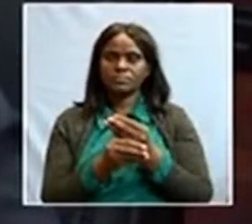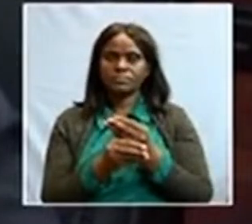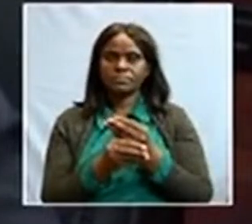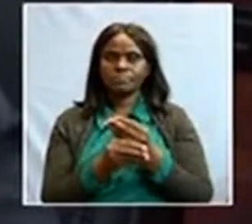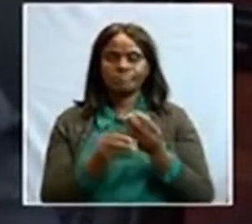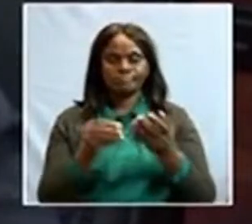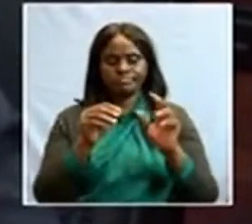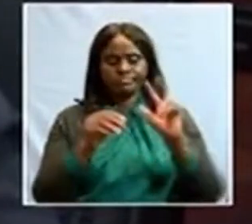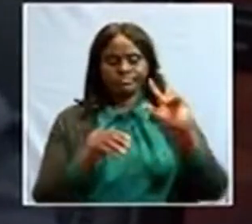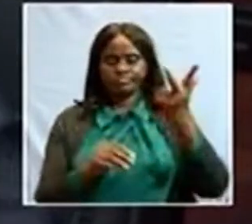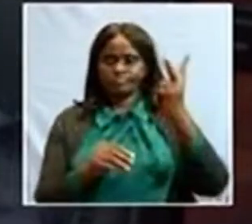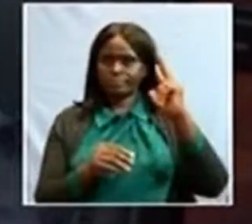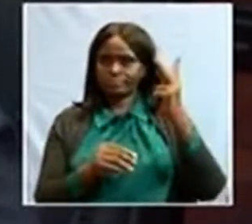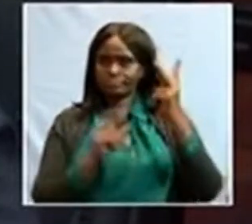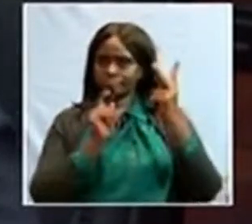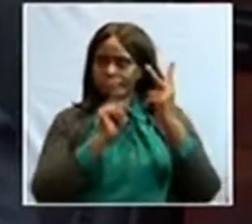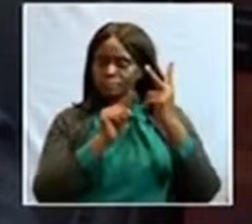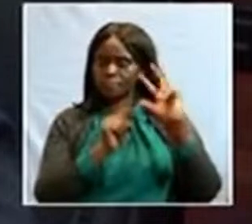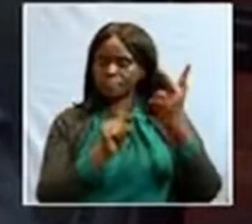The third one,